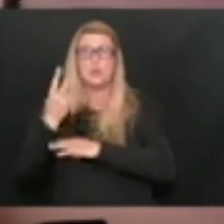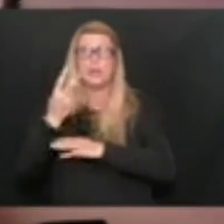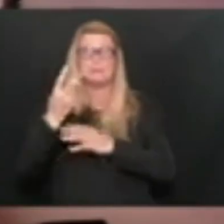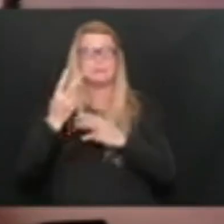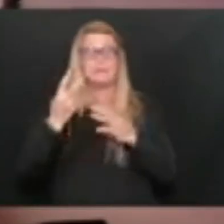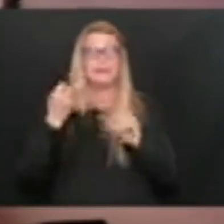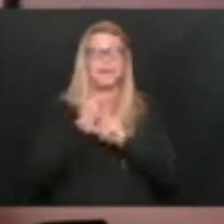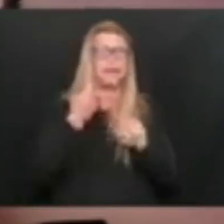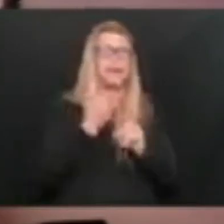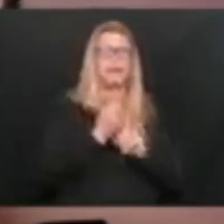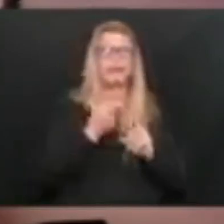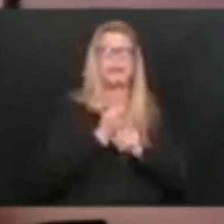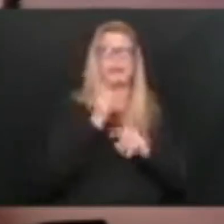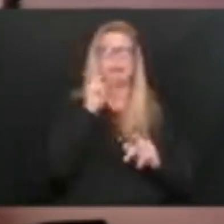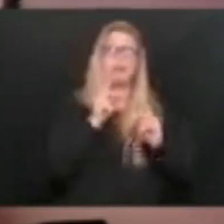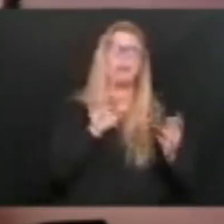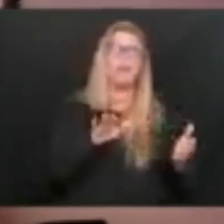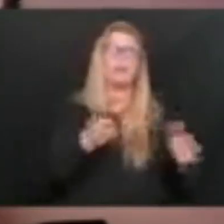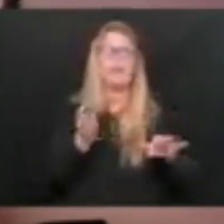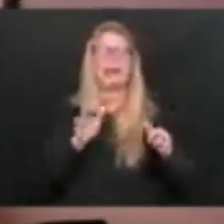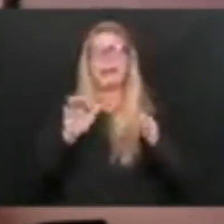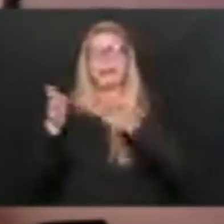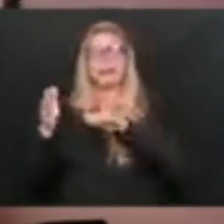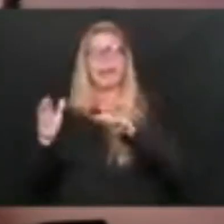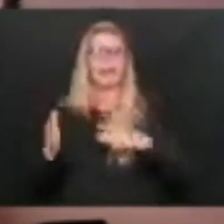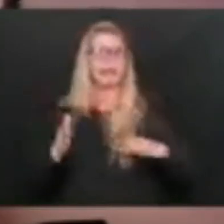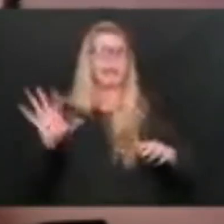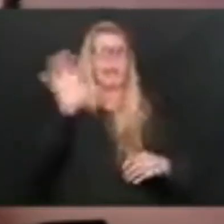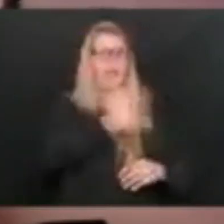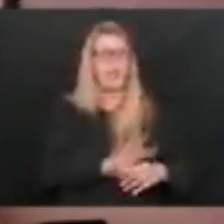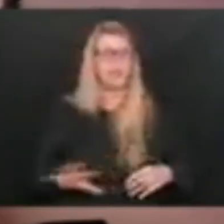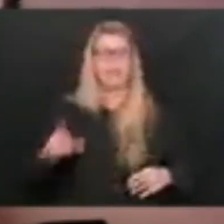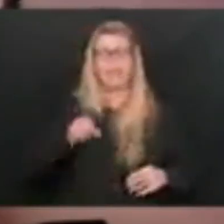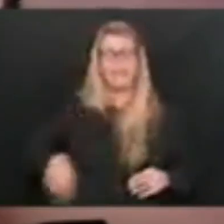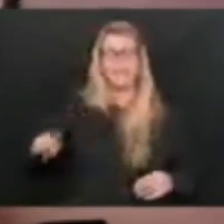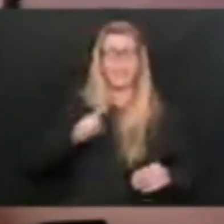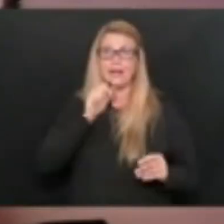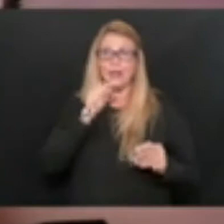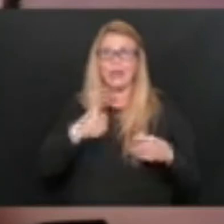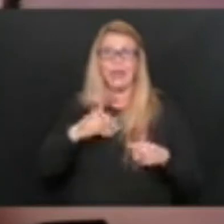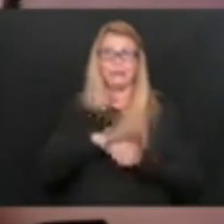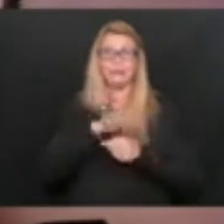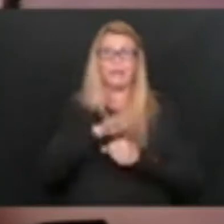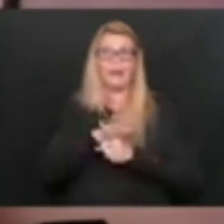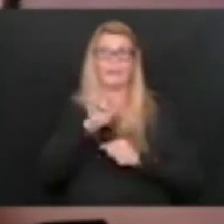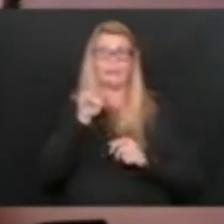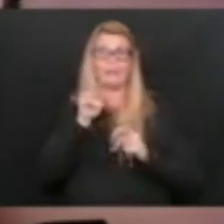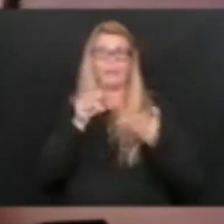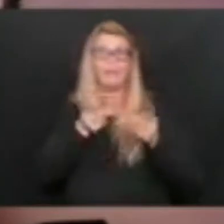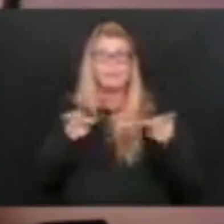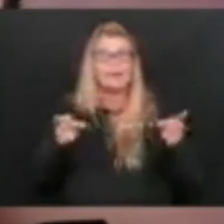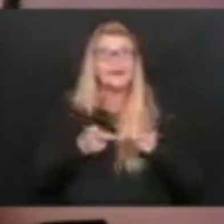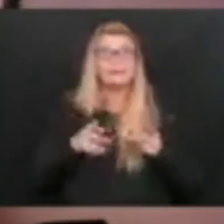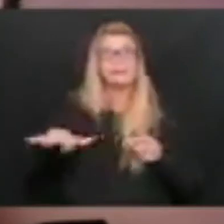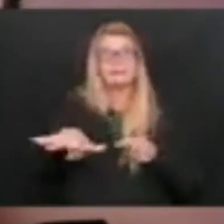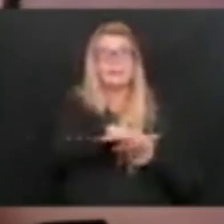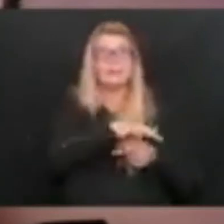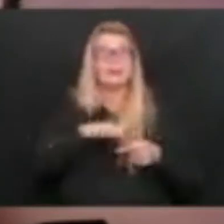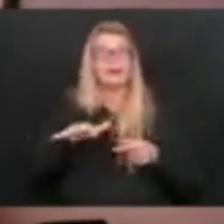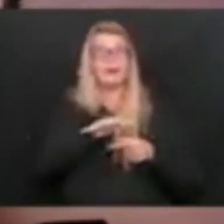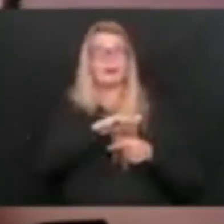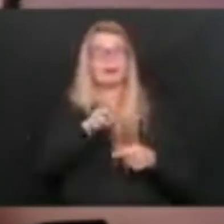of COVID-19 that they don't have enough space in crematoriums to be able to keep up with the number of